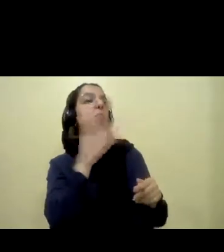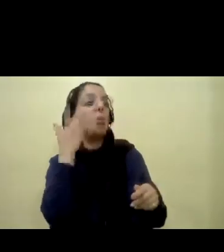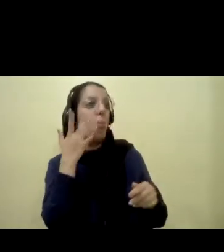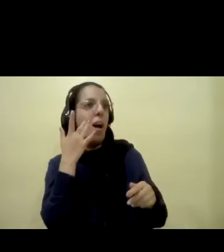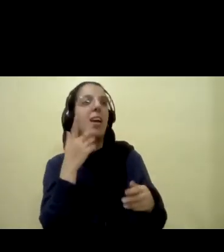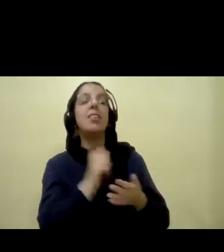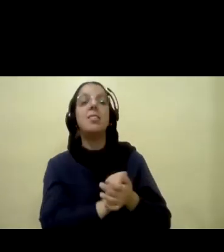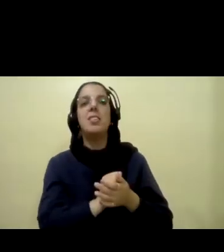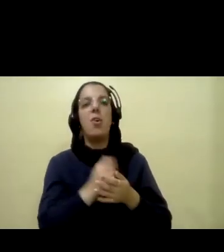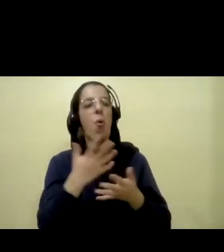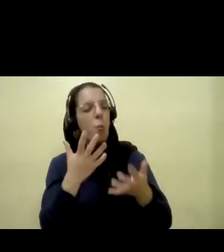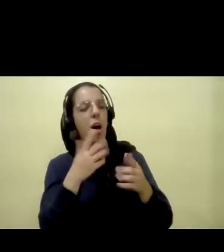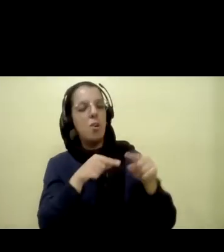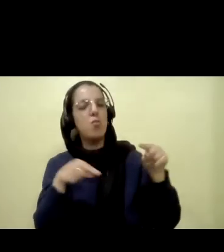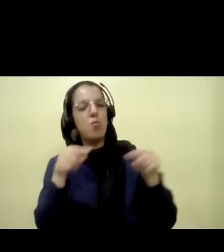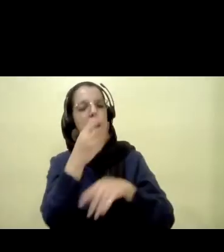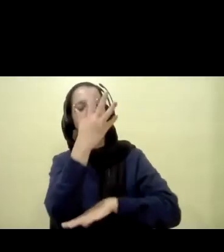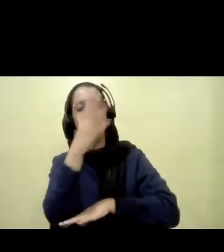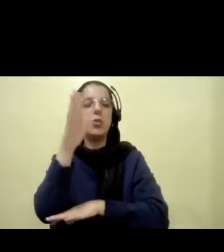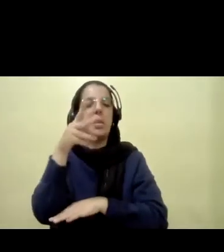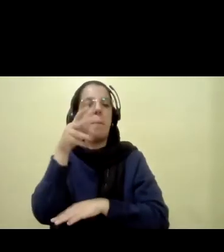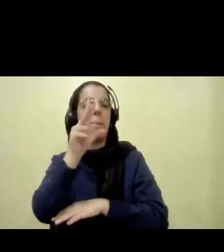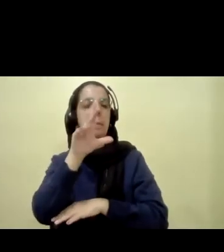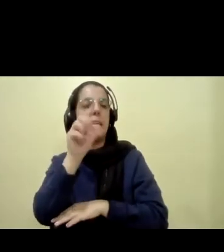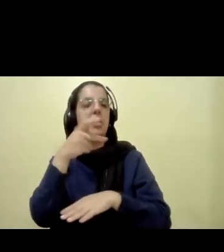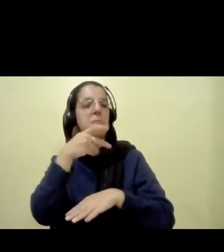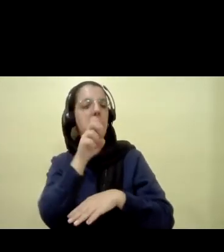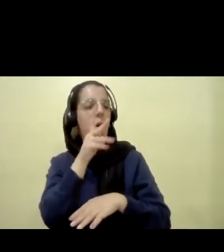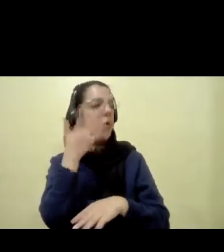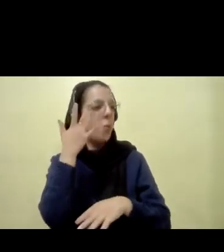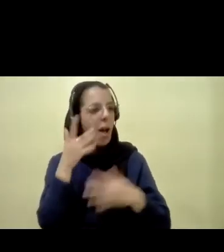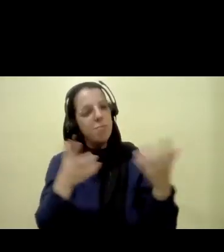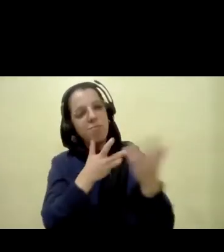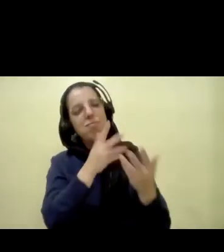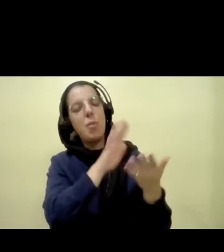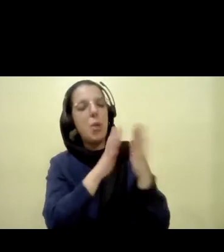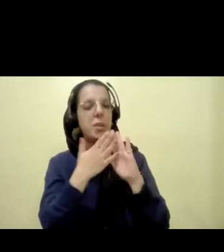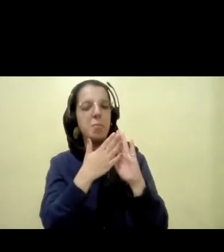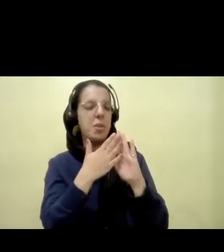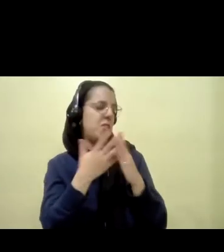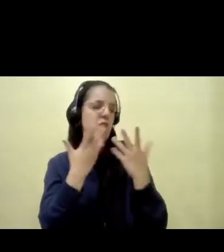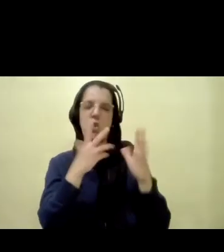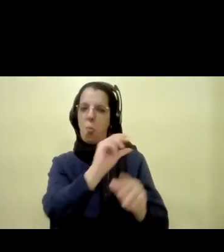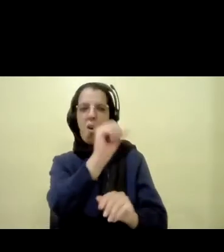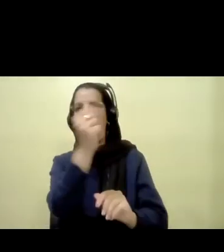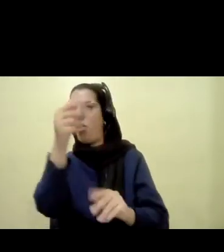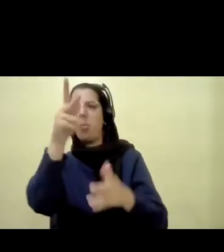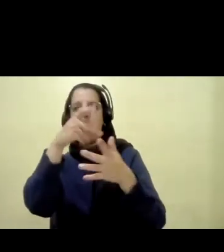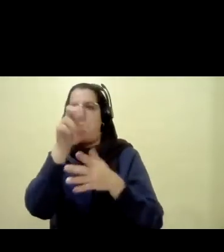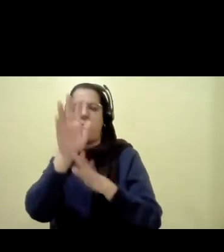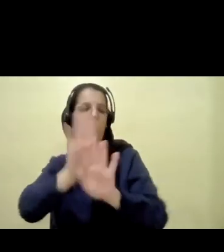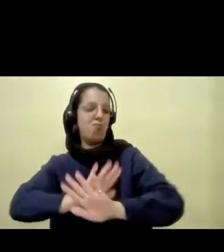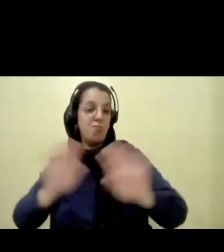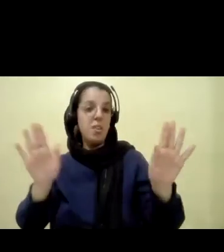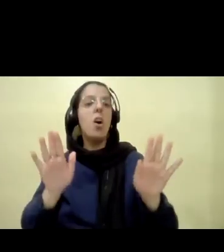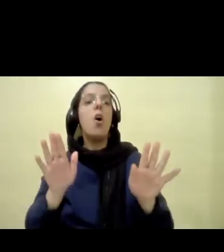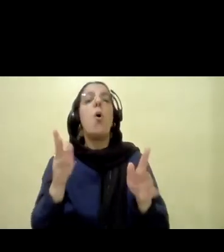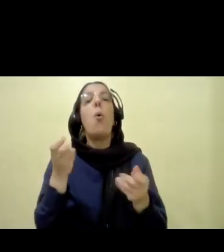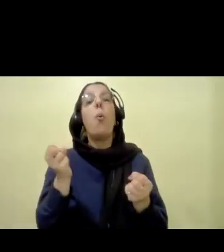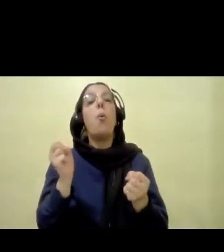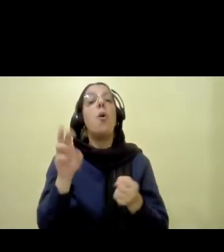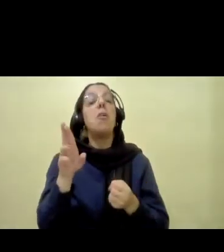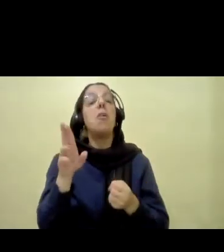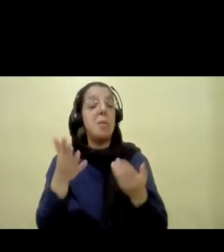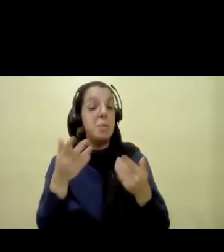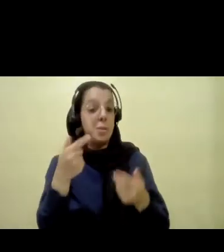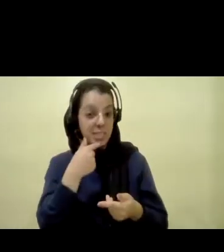Mills Park. It is designed for Roundtree Mills Park. It's community specific. I can't do it anywhere else. It has to go there. You might be saying,